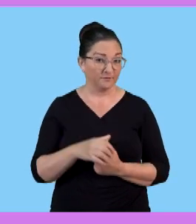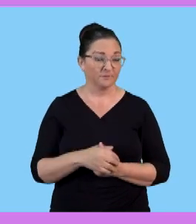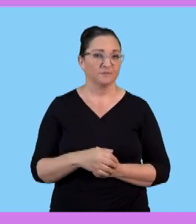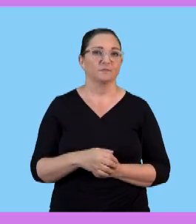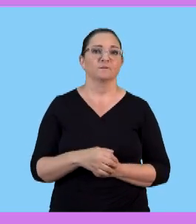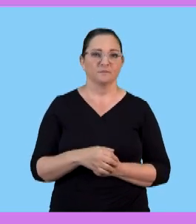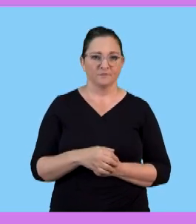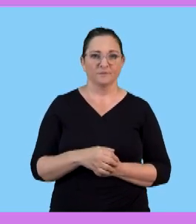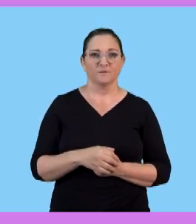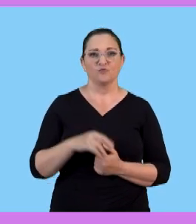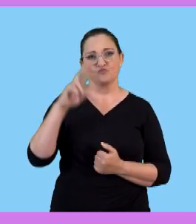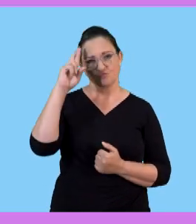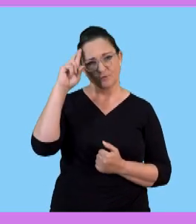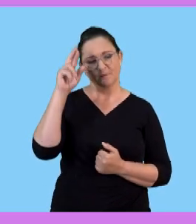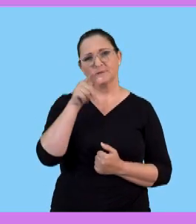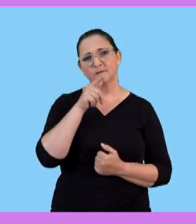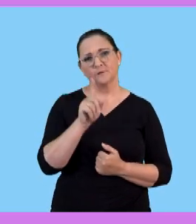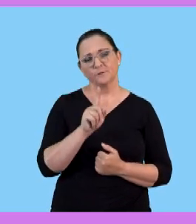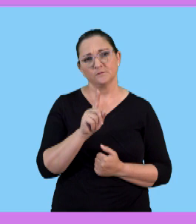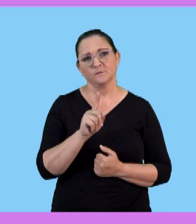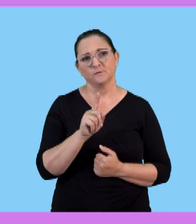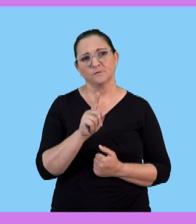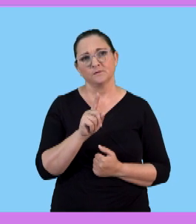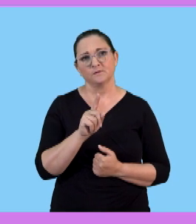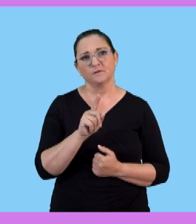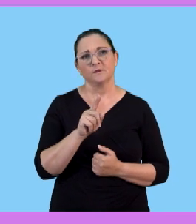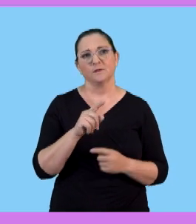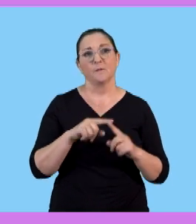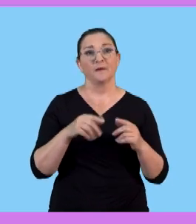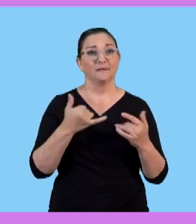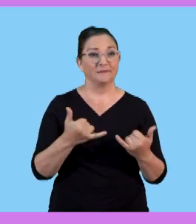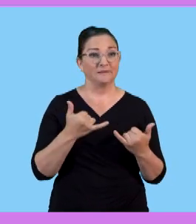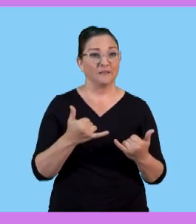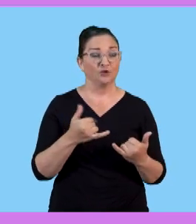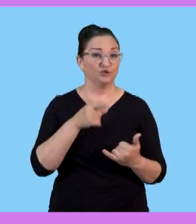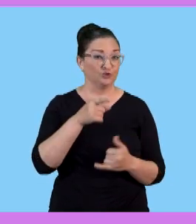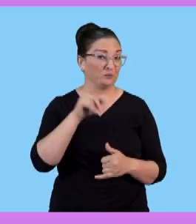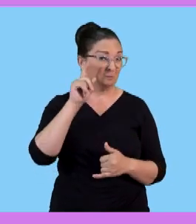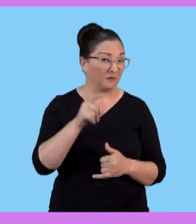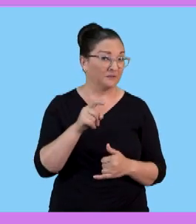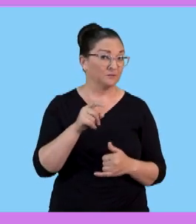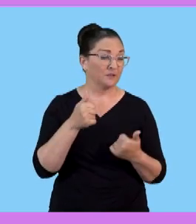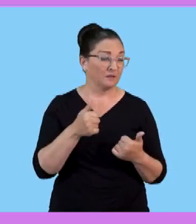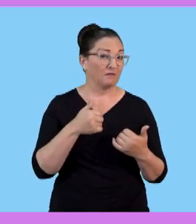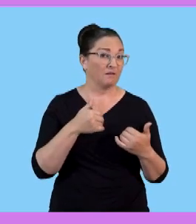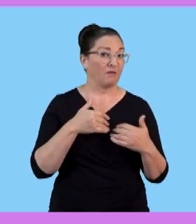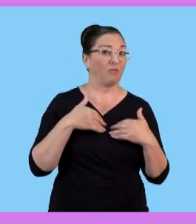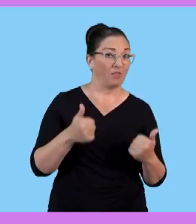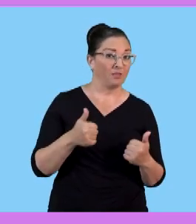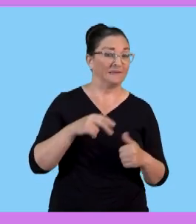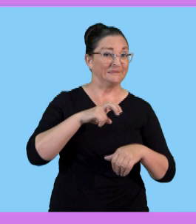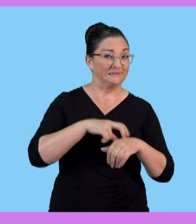with that? Okay, guys, so remember we said in order for her to be considered as healthy, she must have